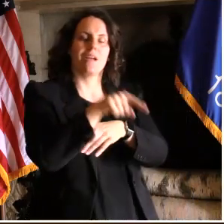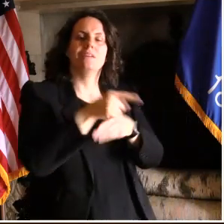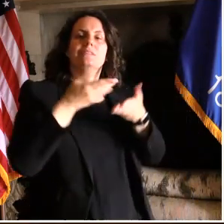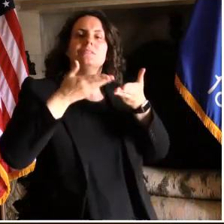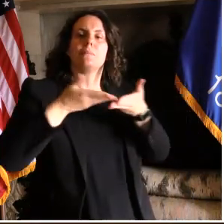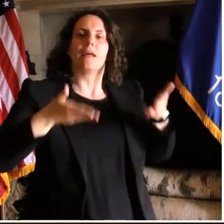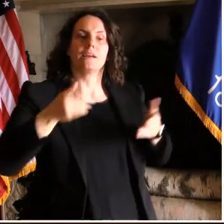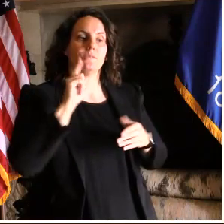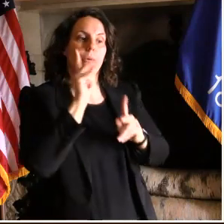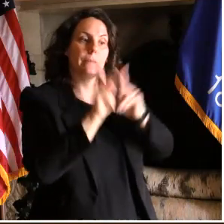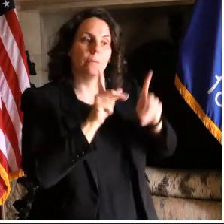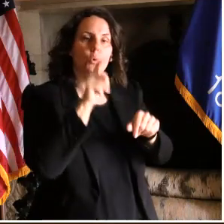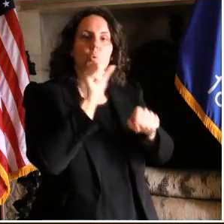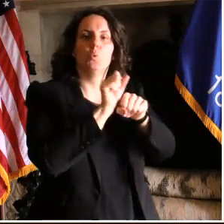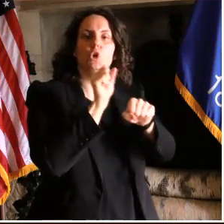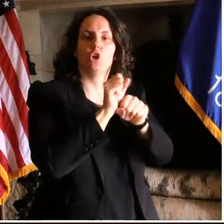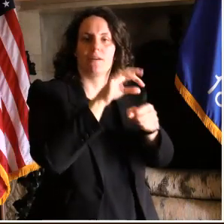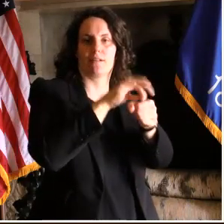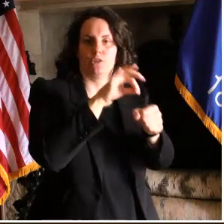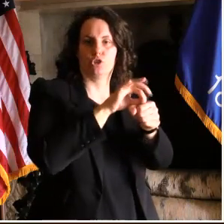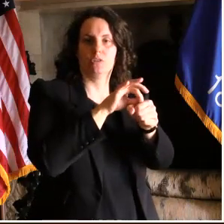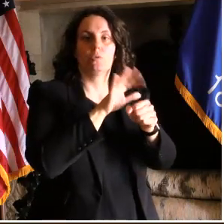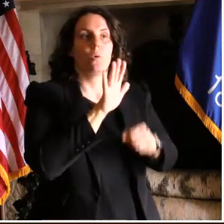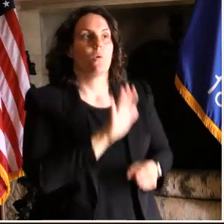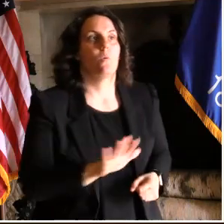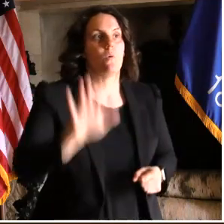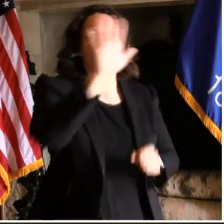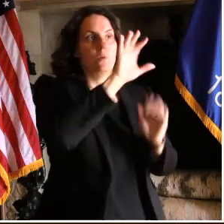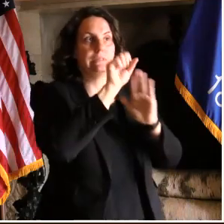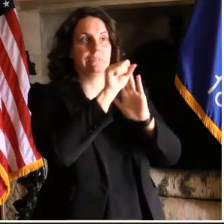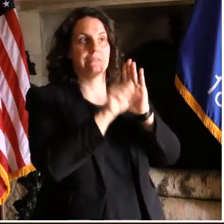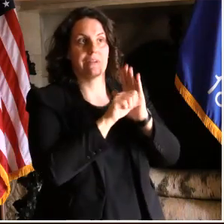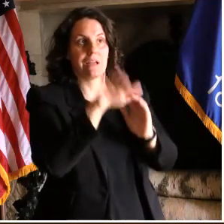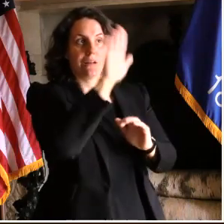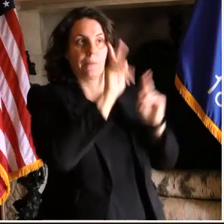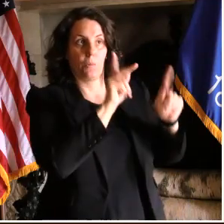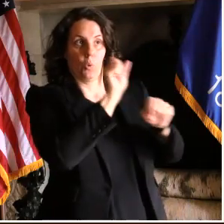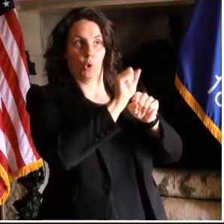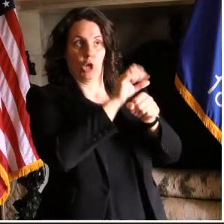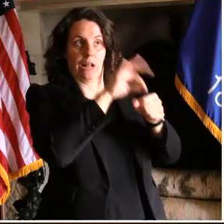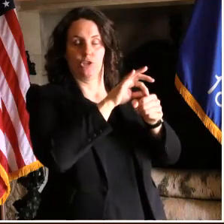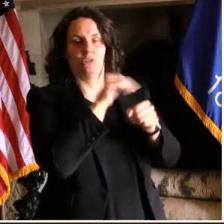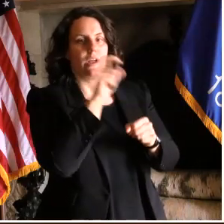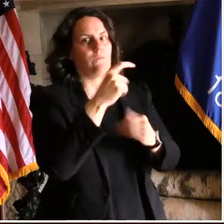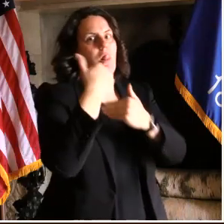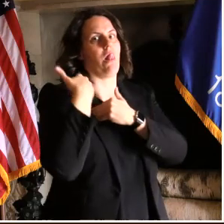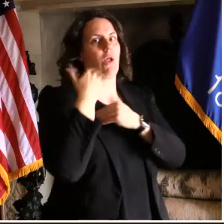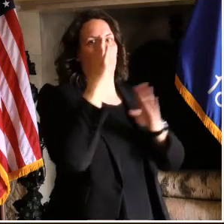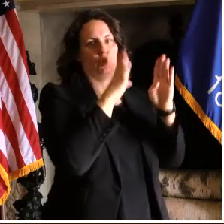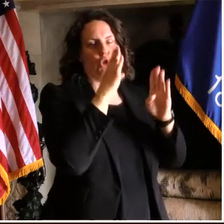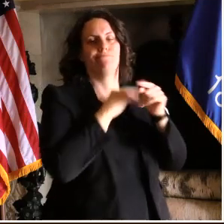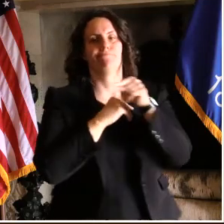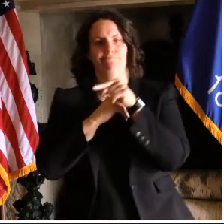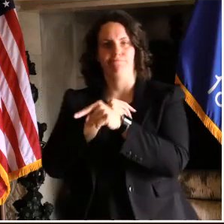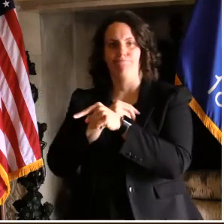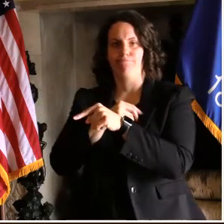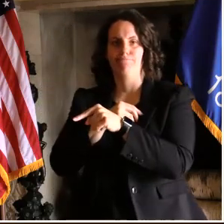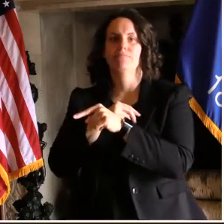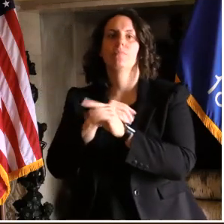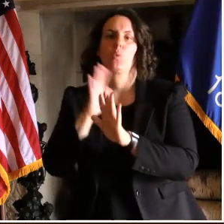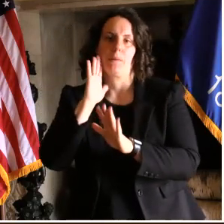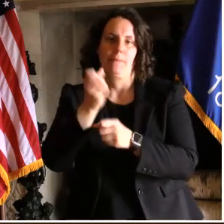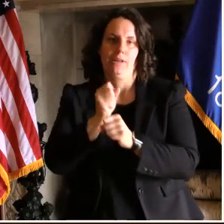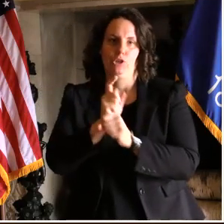state. So their task is to make sure that there's adequate supplies, including cleaning supplies and